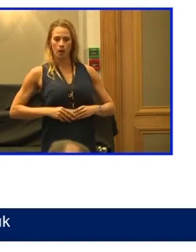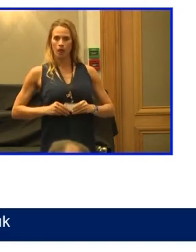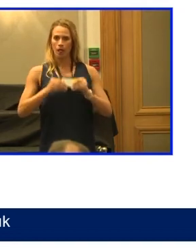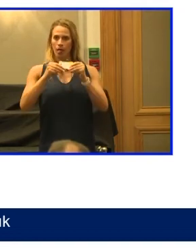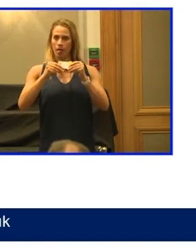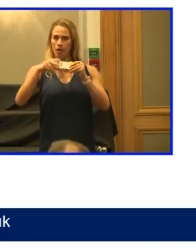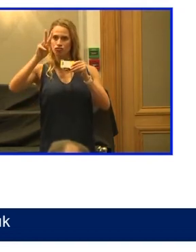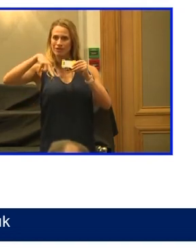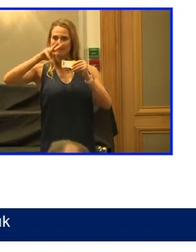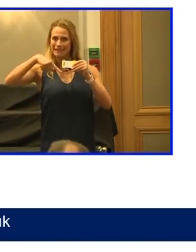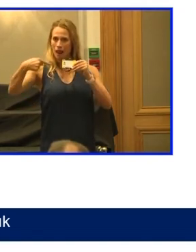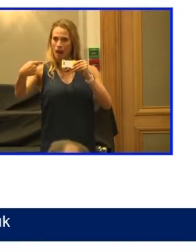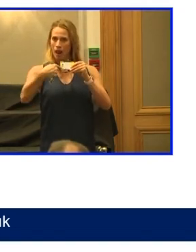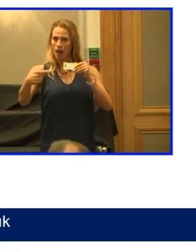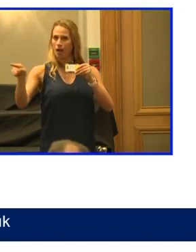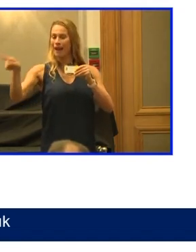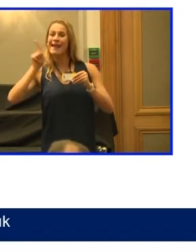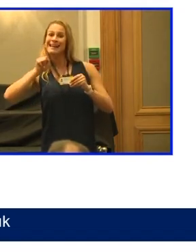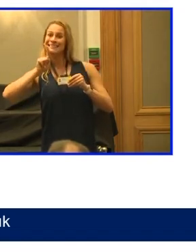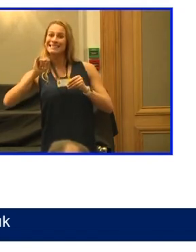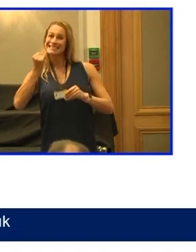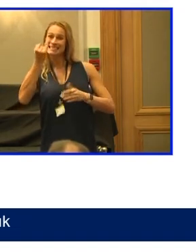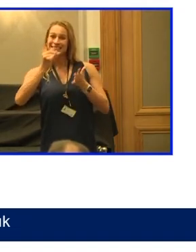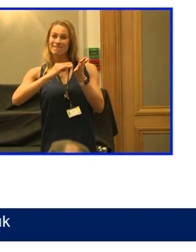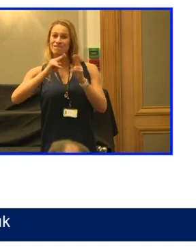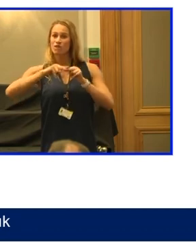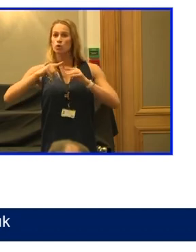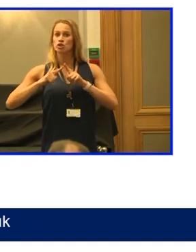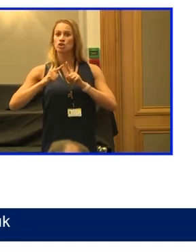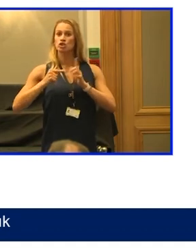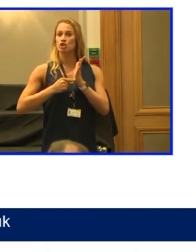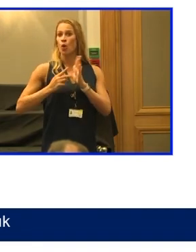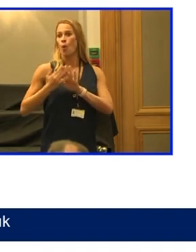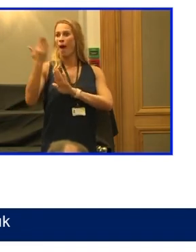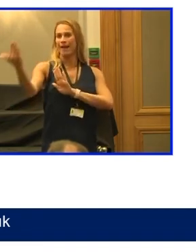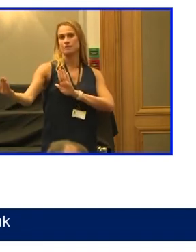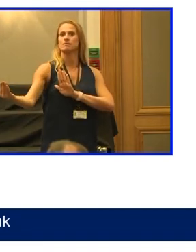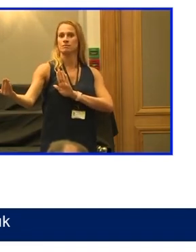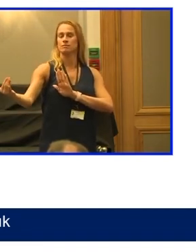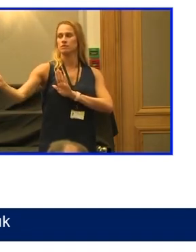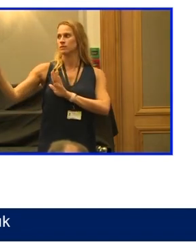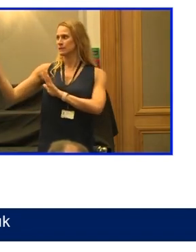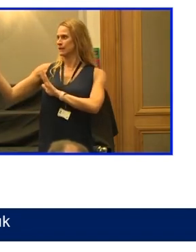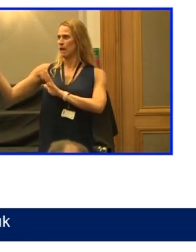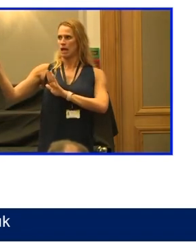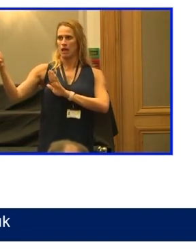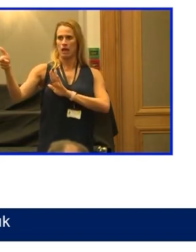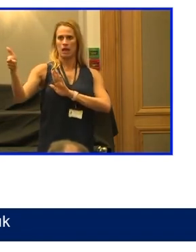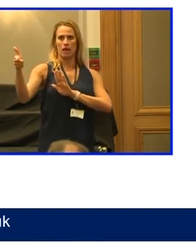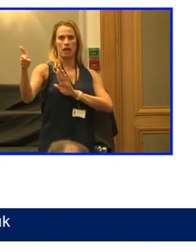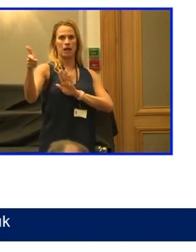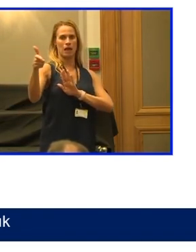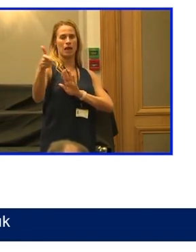Coordinator. Judd Street. There we go. And that's my pass. So that's a